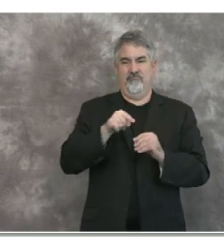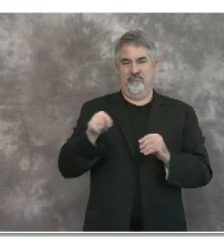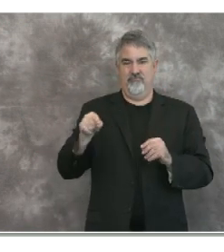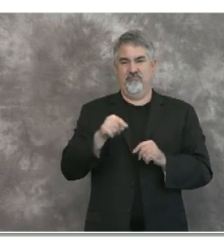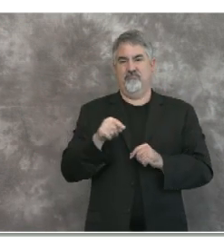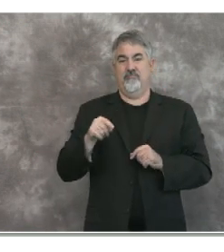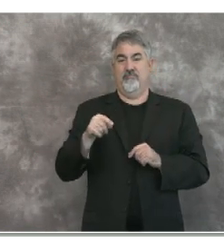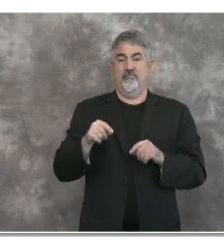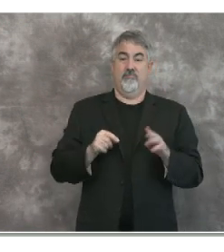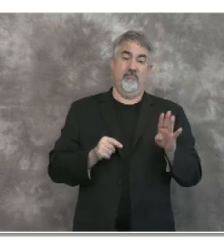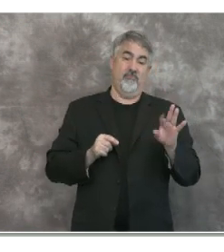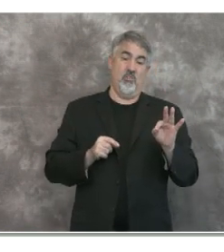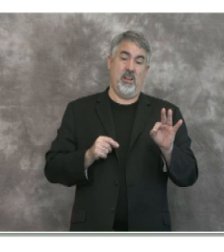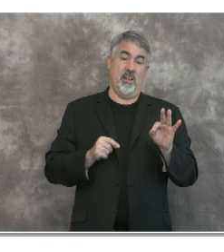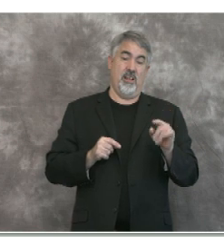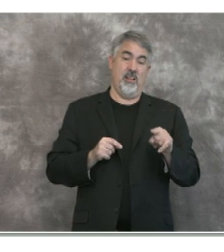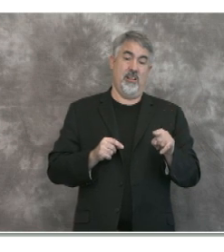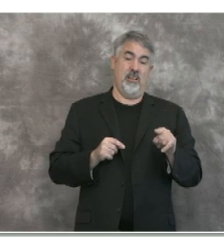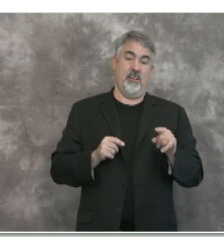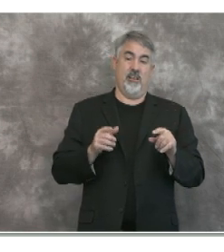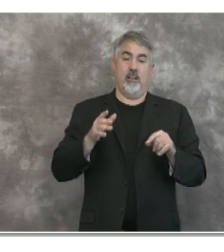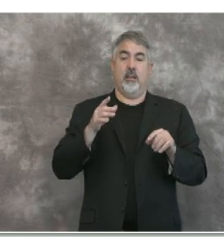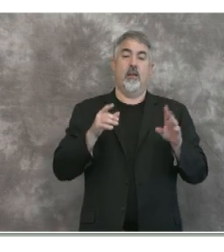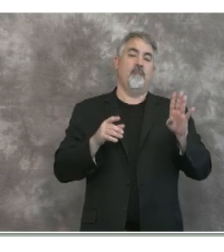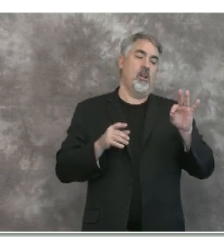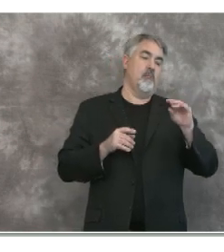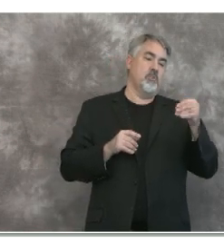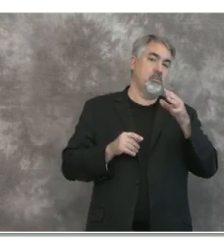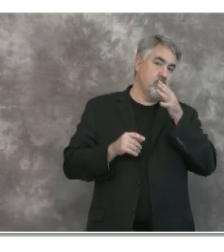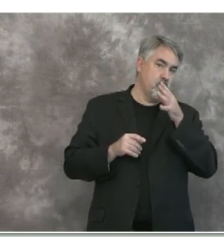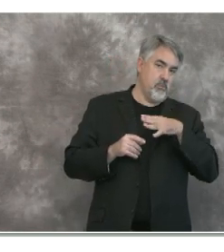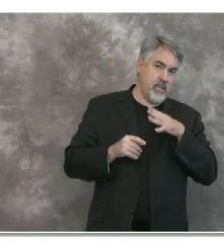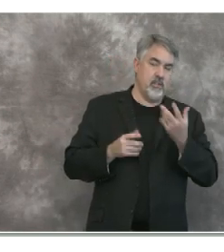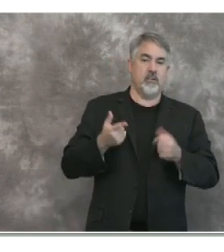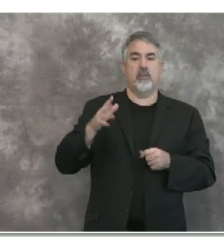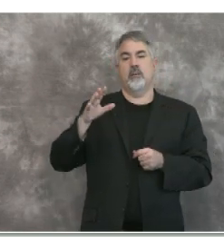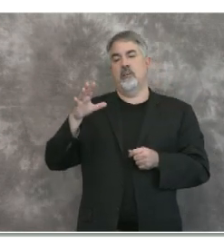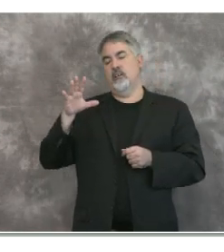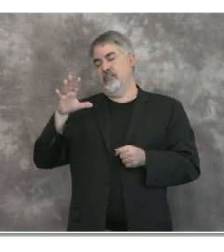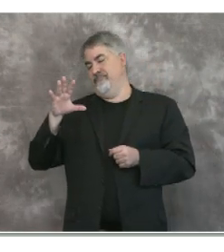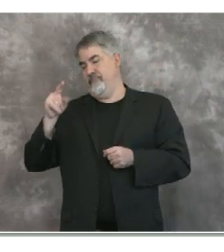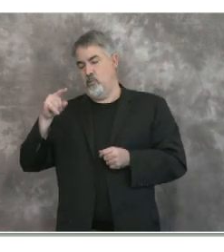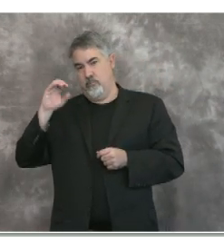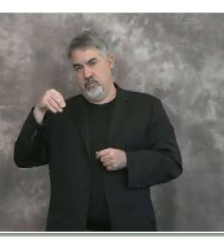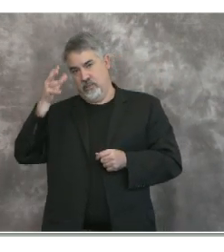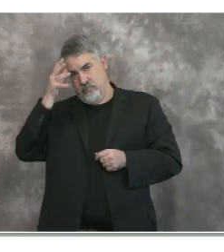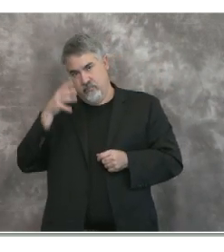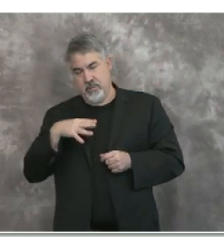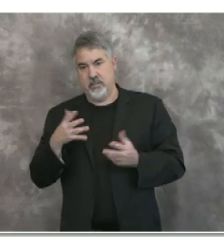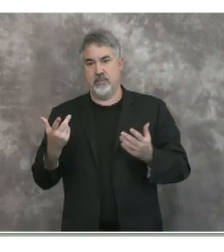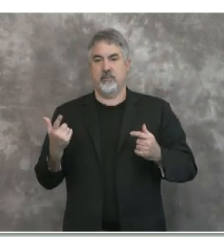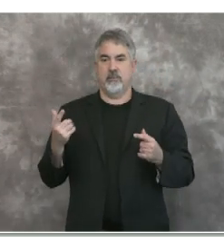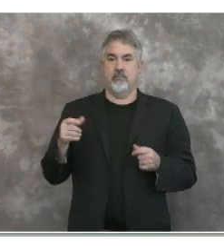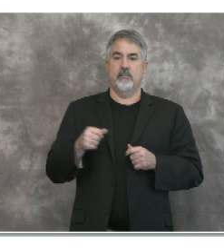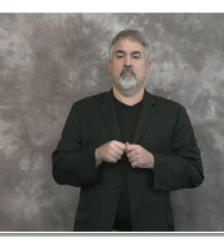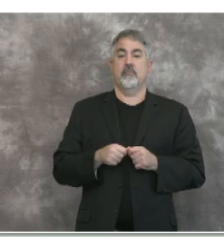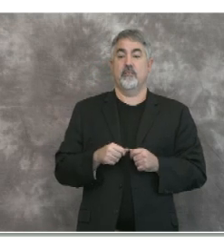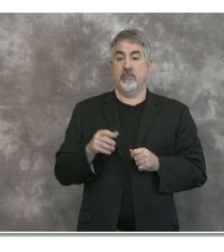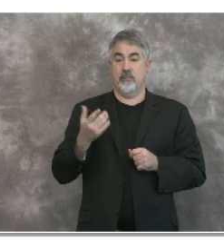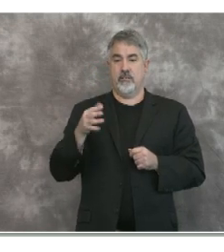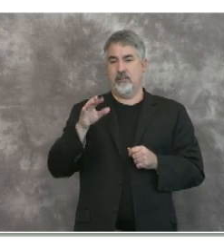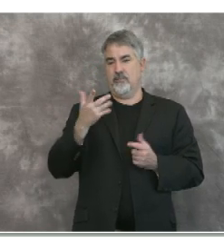our total number are female, 51% are male, and 904, or 20% of the total number of